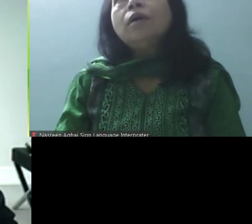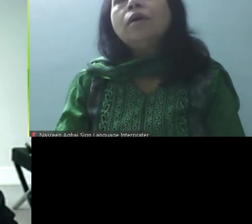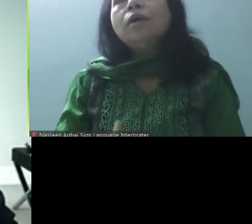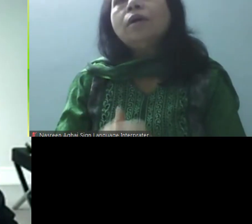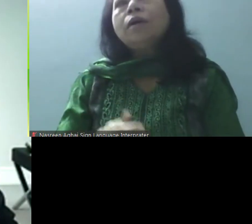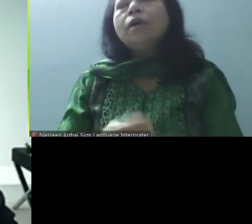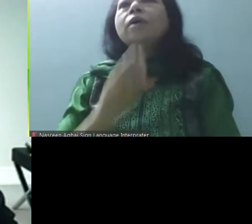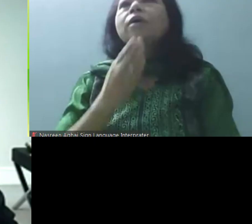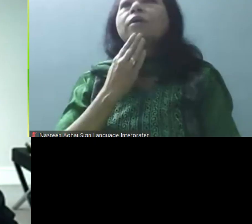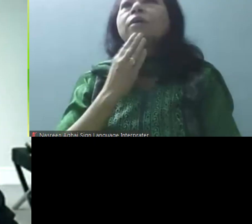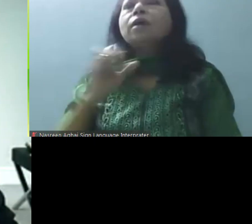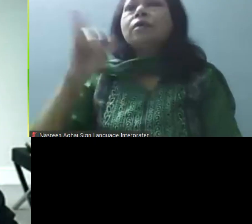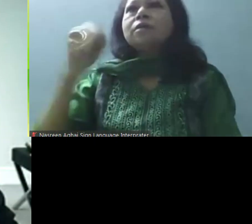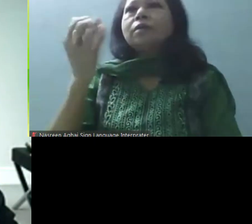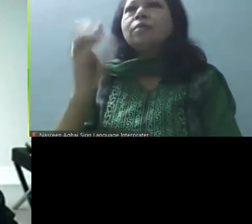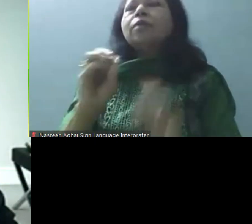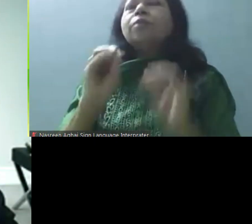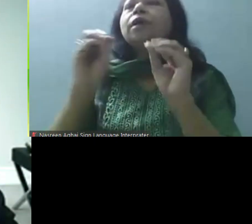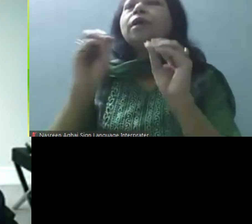Julius for his support, and